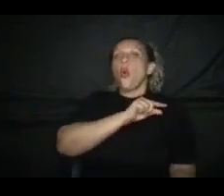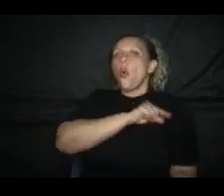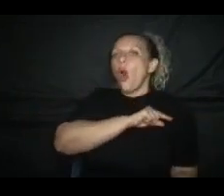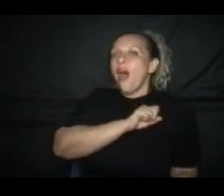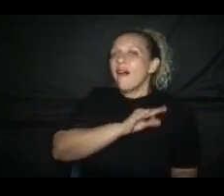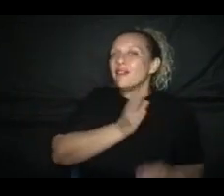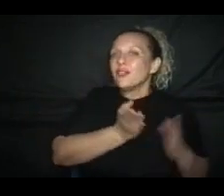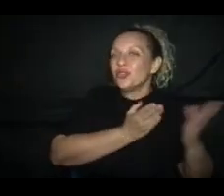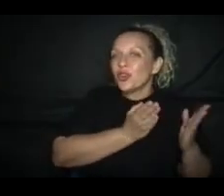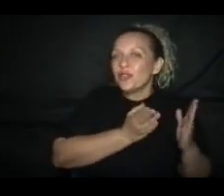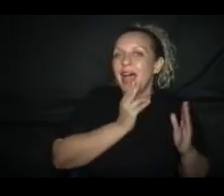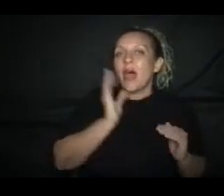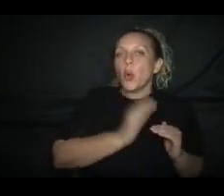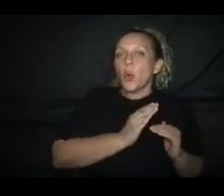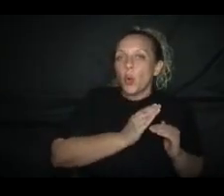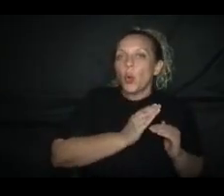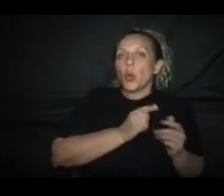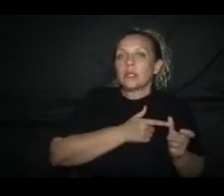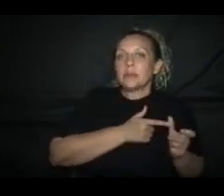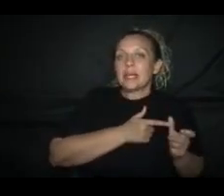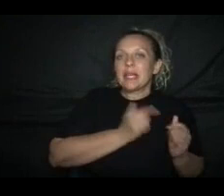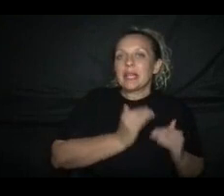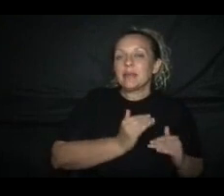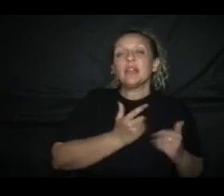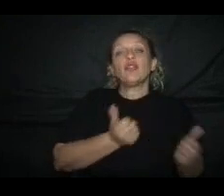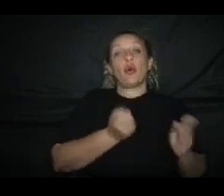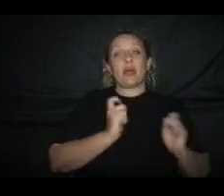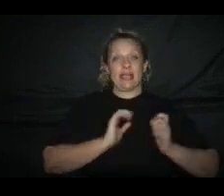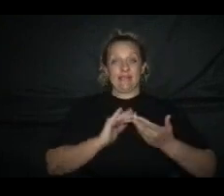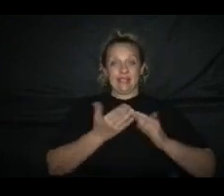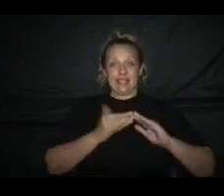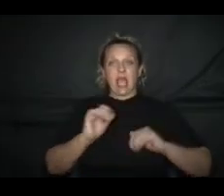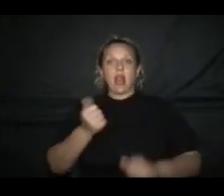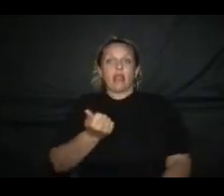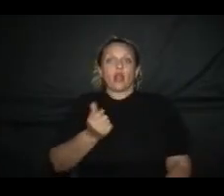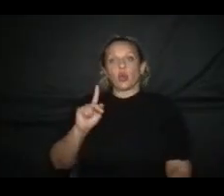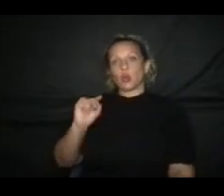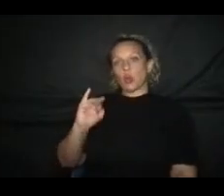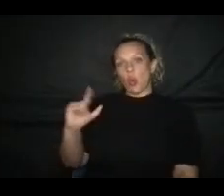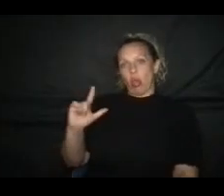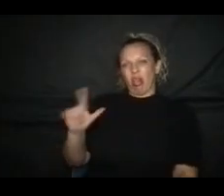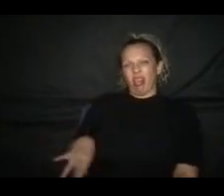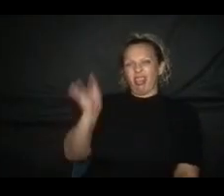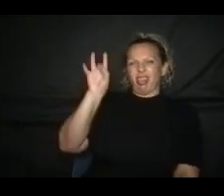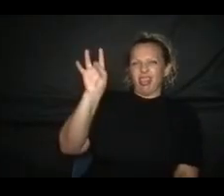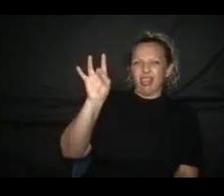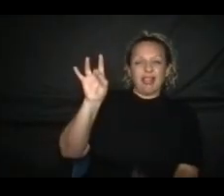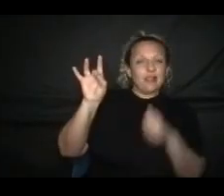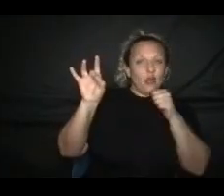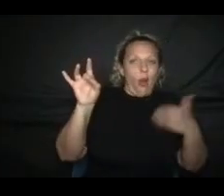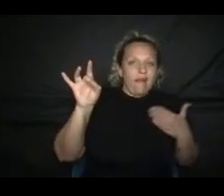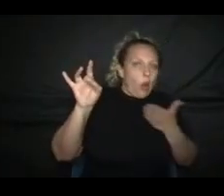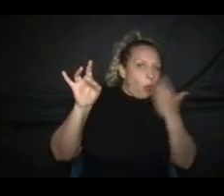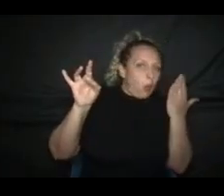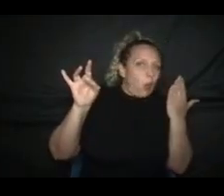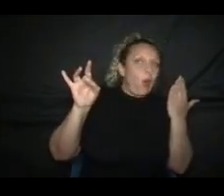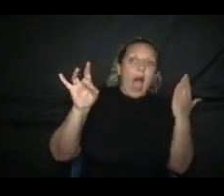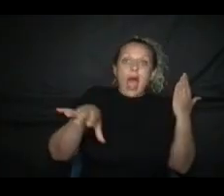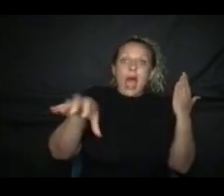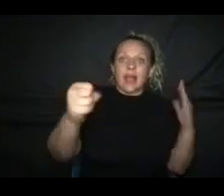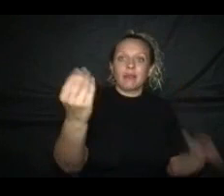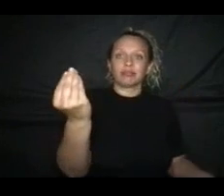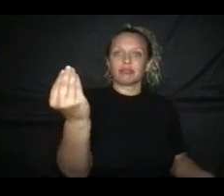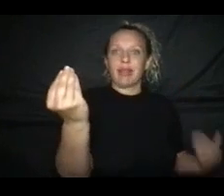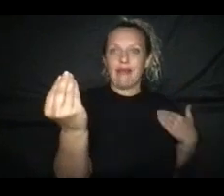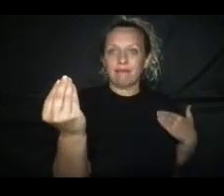lower speed limits. So it gives the city another tool that it doesn't have today. okay. Do